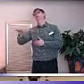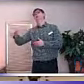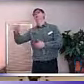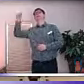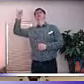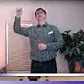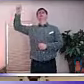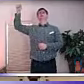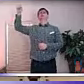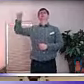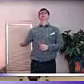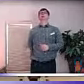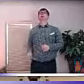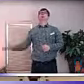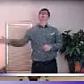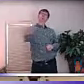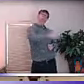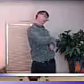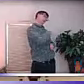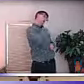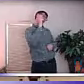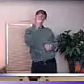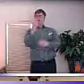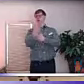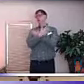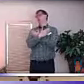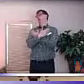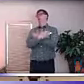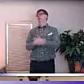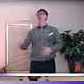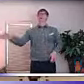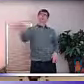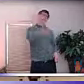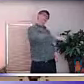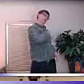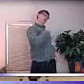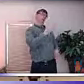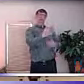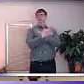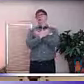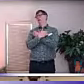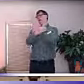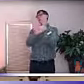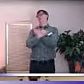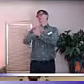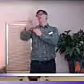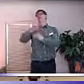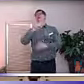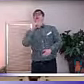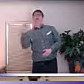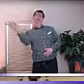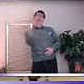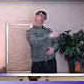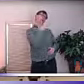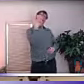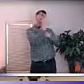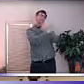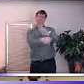Yes, we are loved, we are loving, and we are